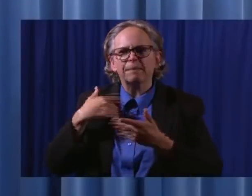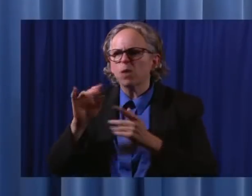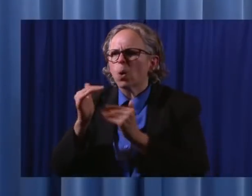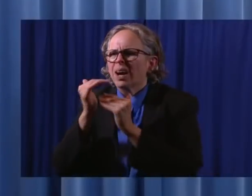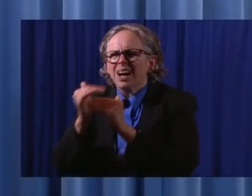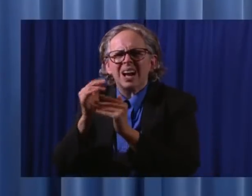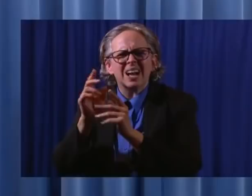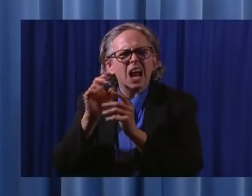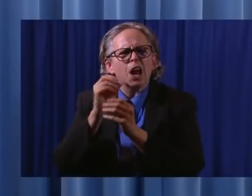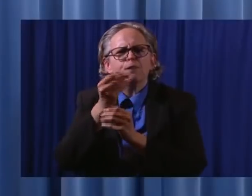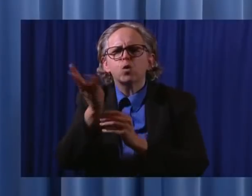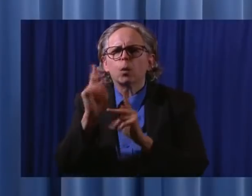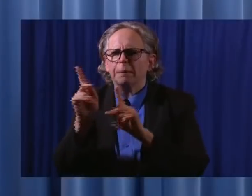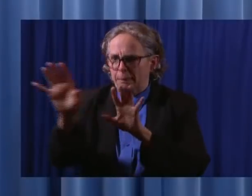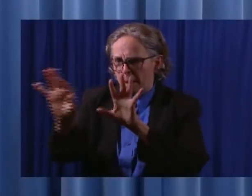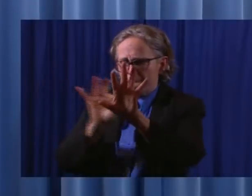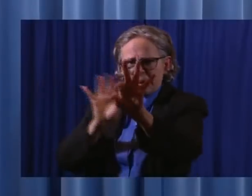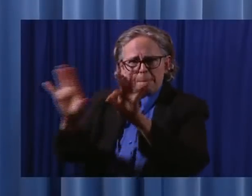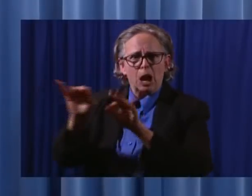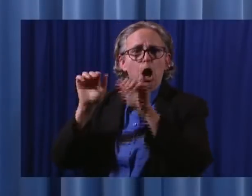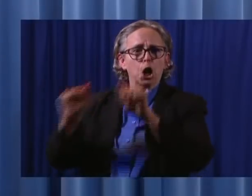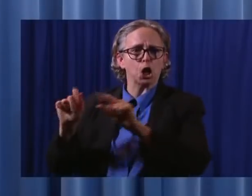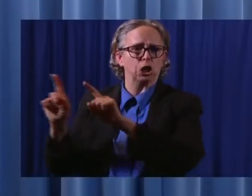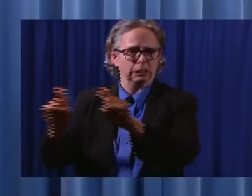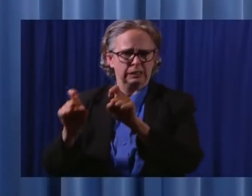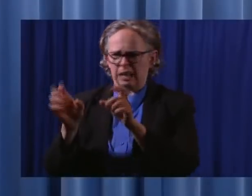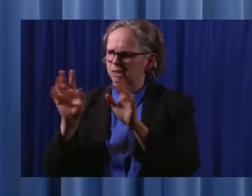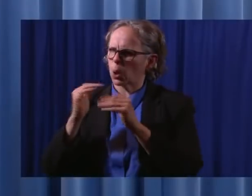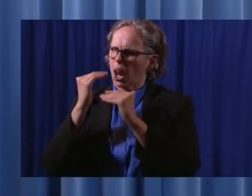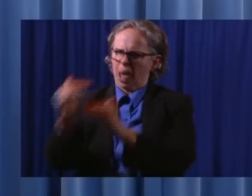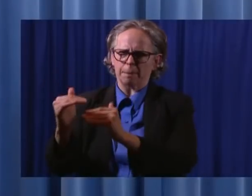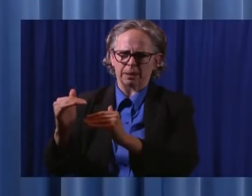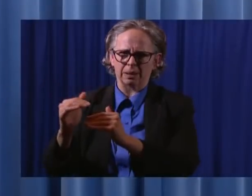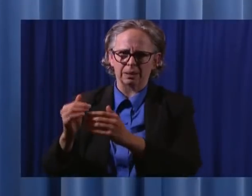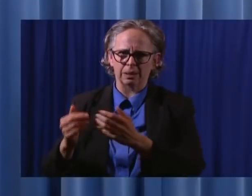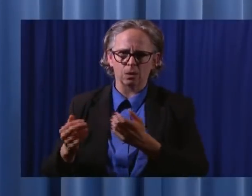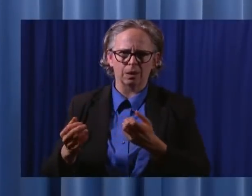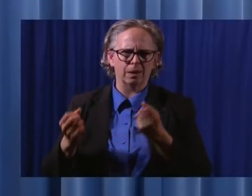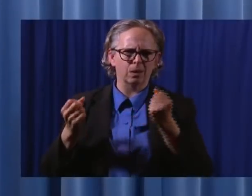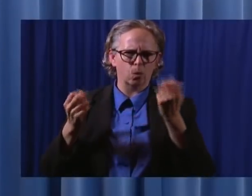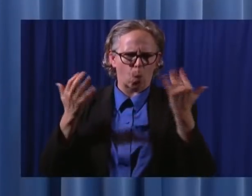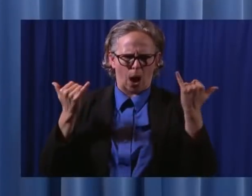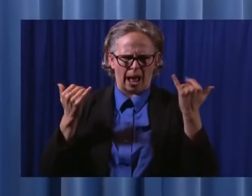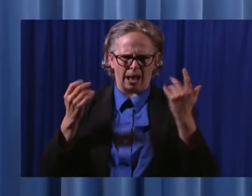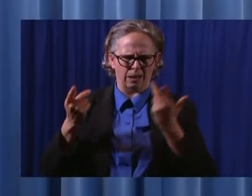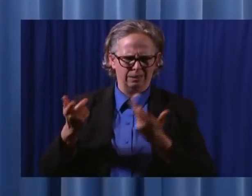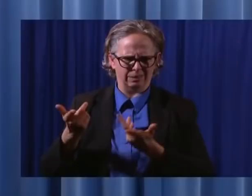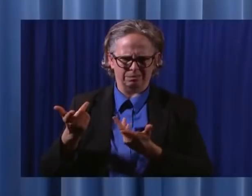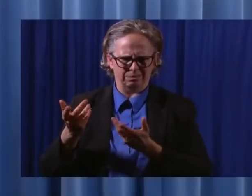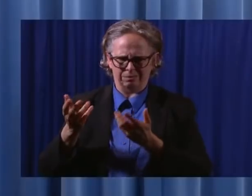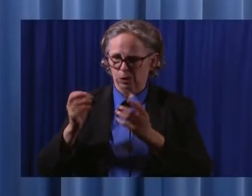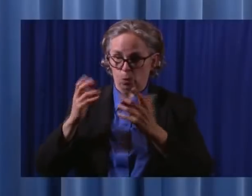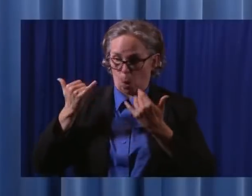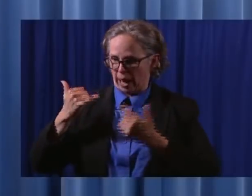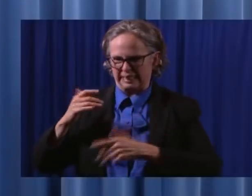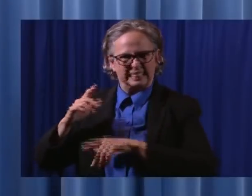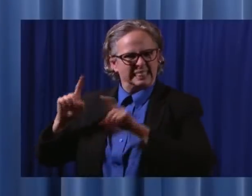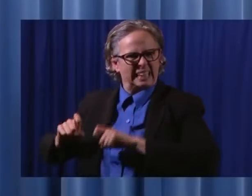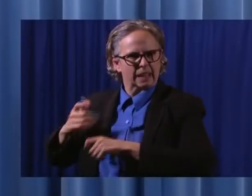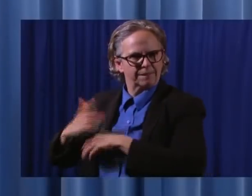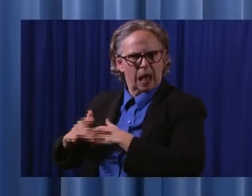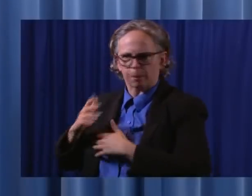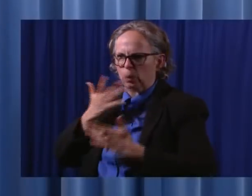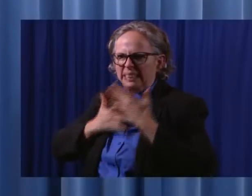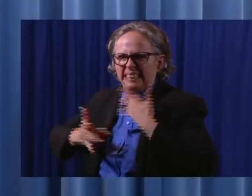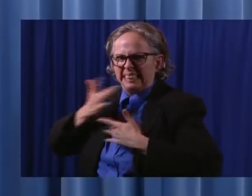got tested for many, many reasons, or the unavailability of the testing or the scarcity of the